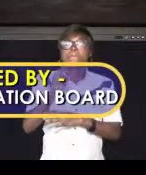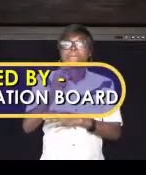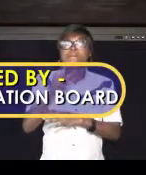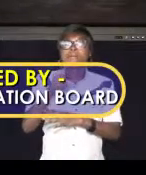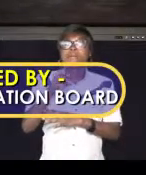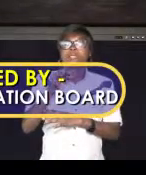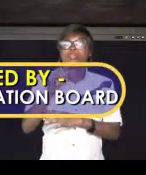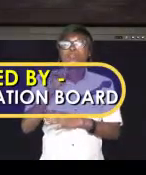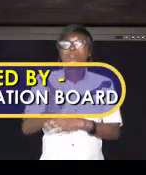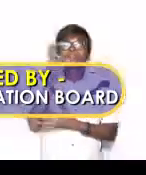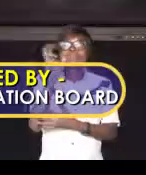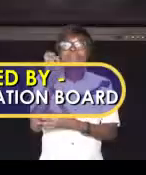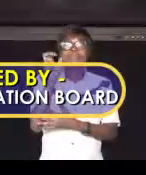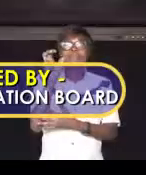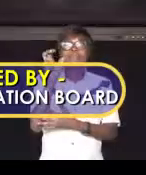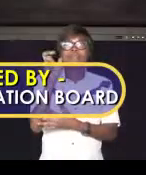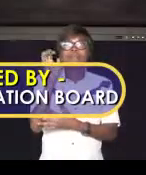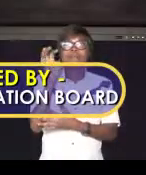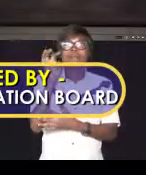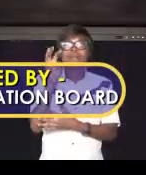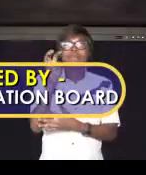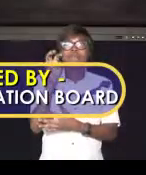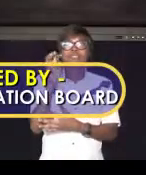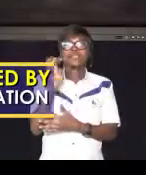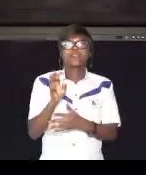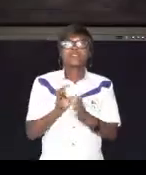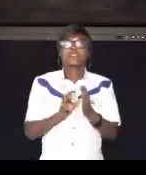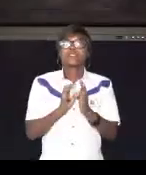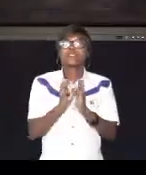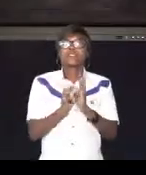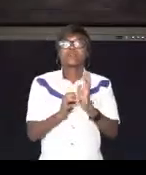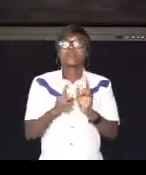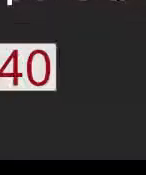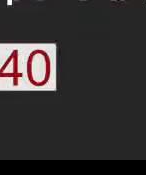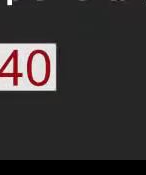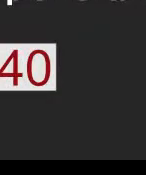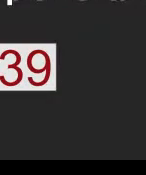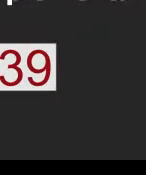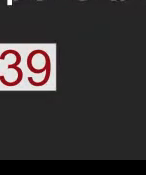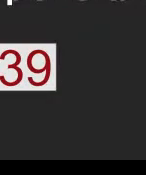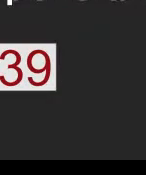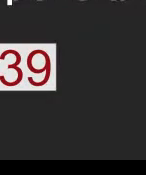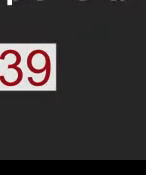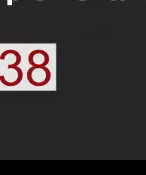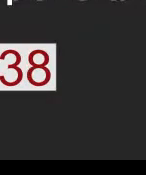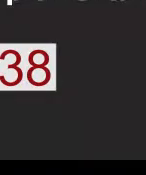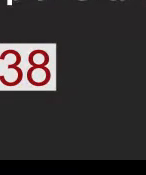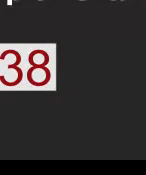color combination. You have just 40 seconds to do this.